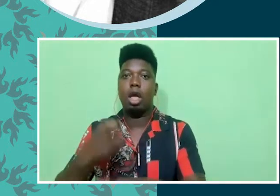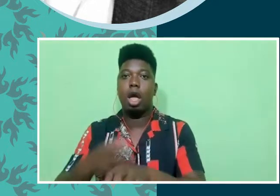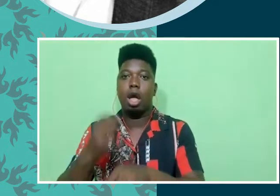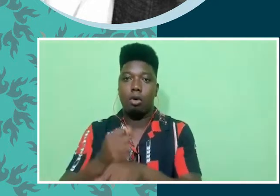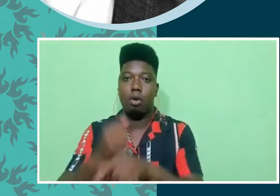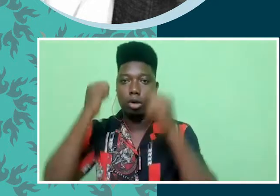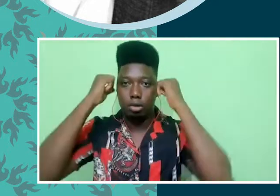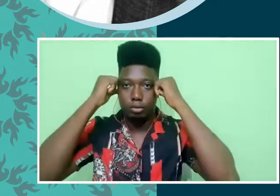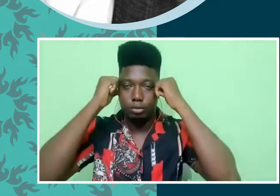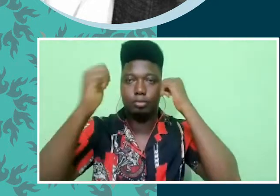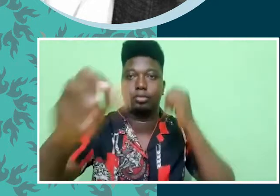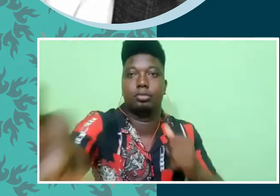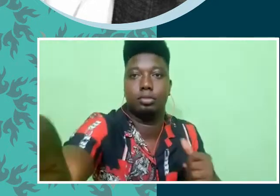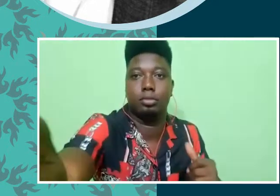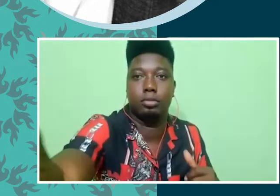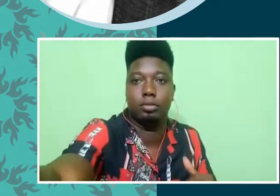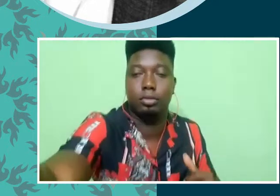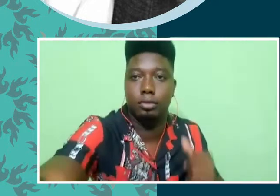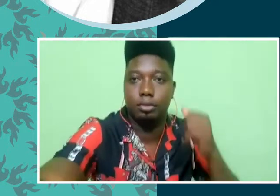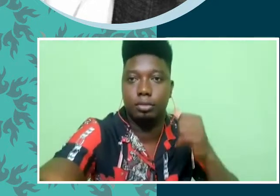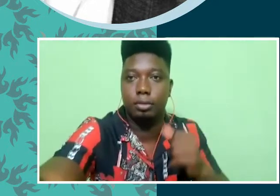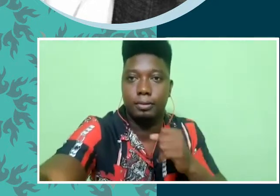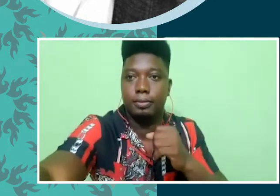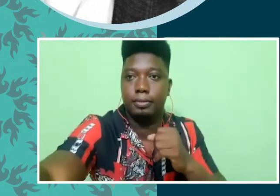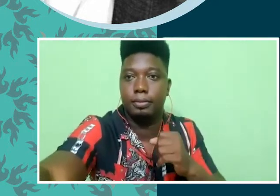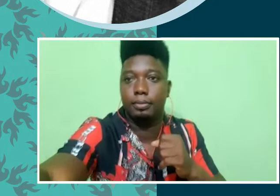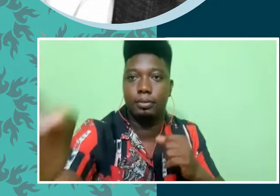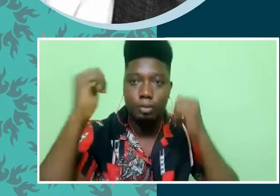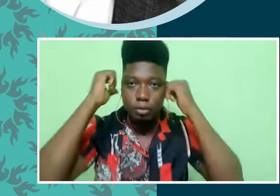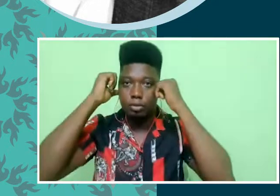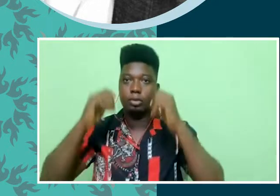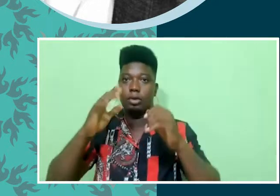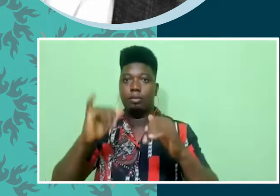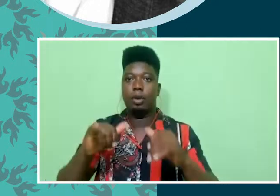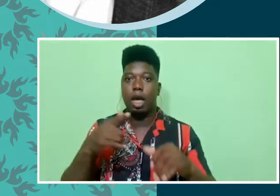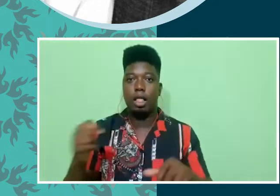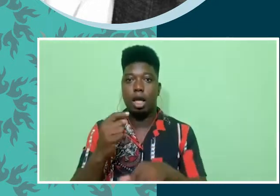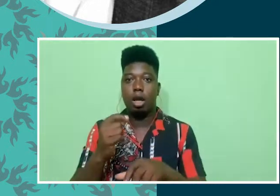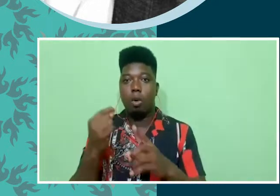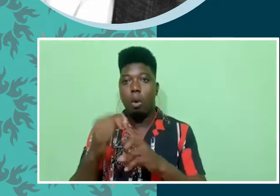have prioritized and made happen, but it was hard. And so